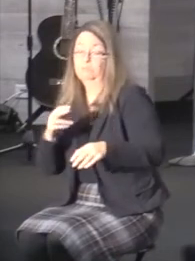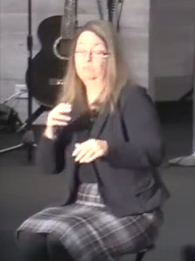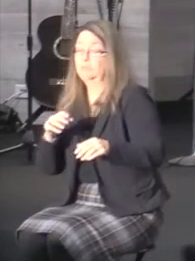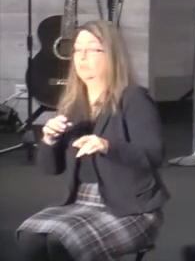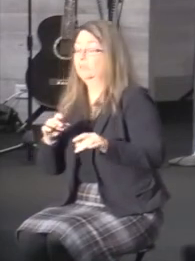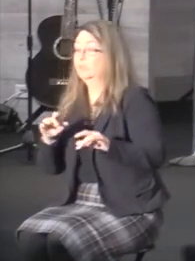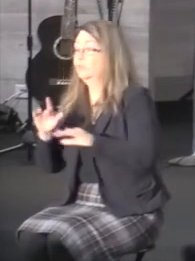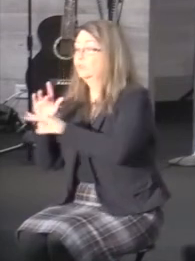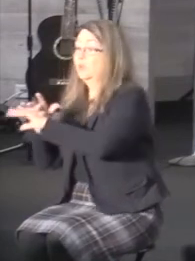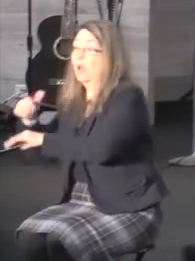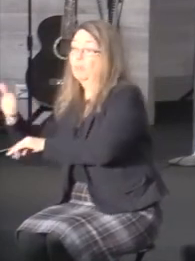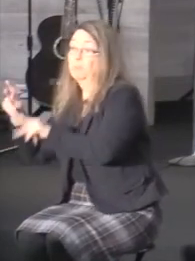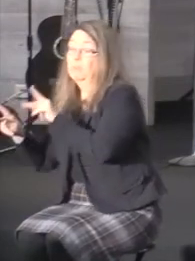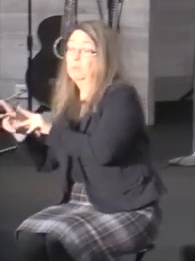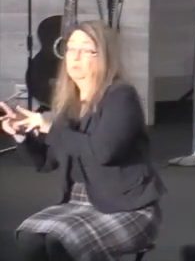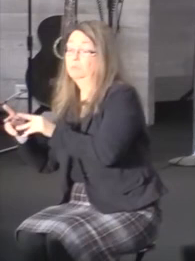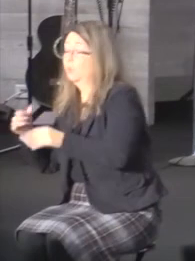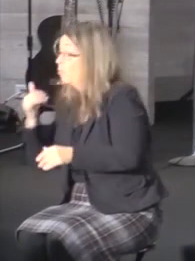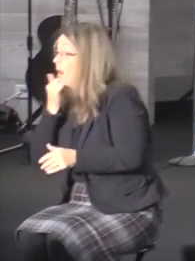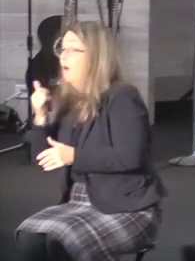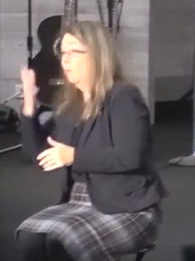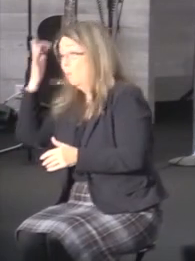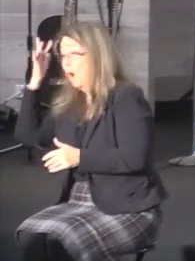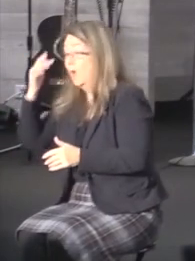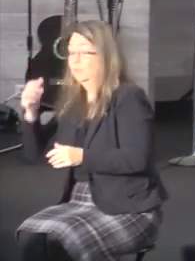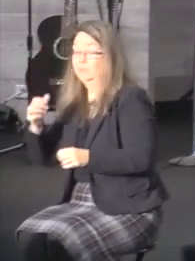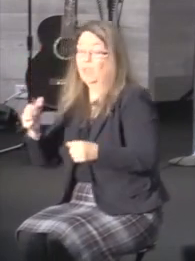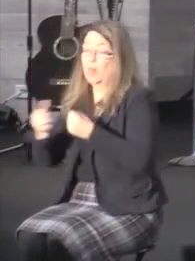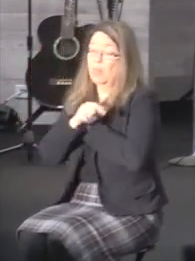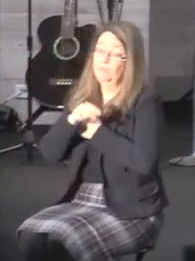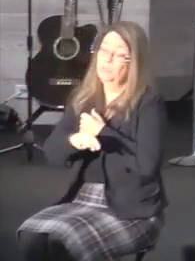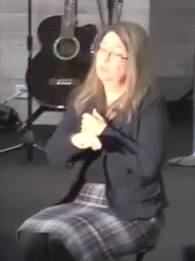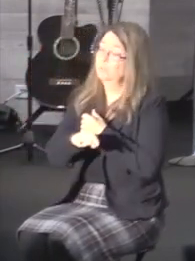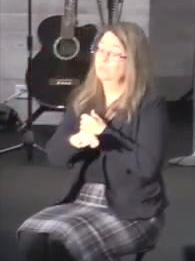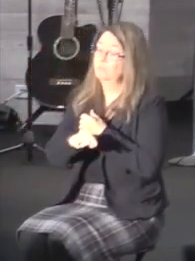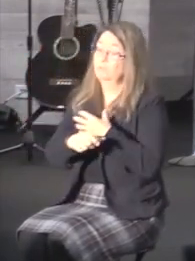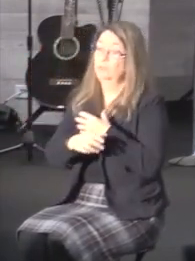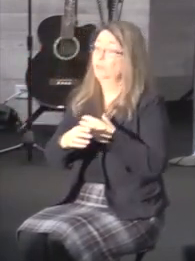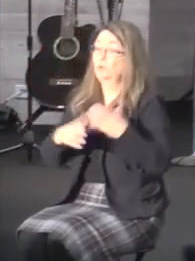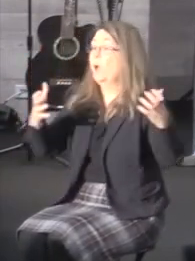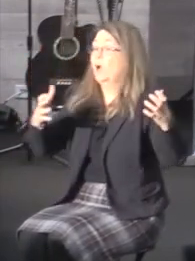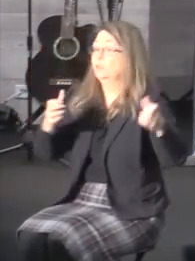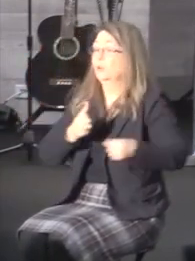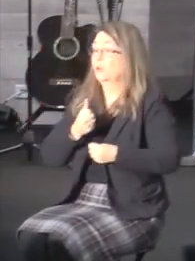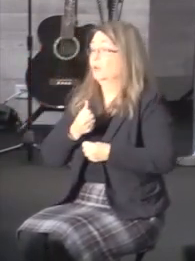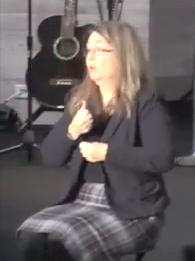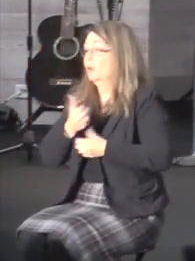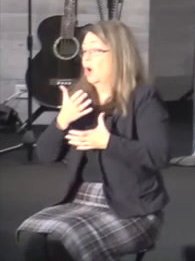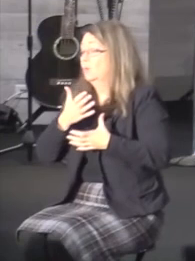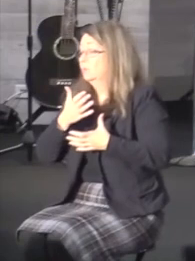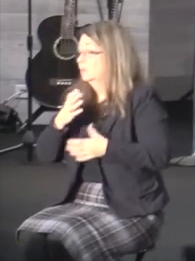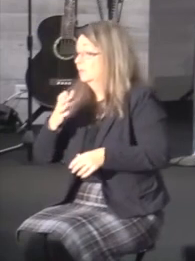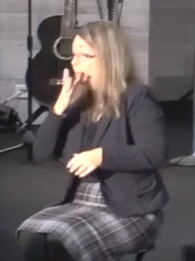treat others in ways that they shouldn't be treated because she has absolute, unfailing love for her child. It will cause her to discriminate against the